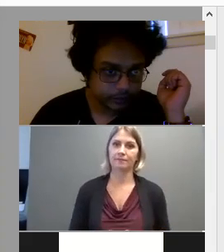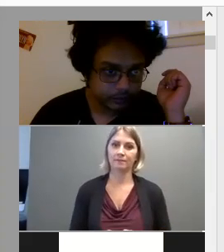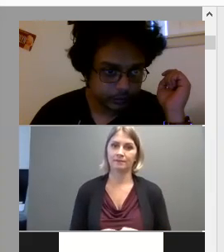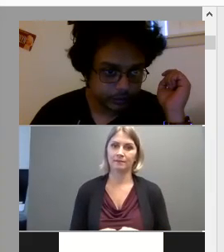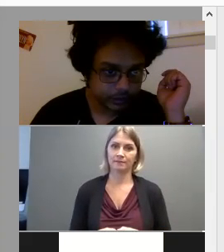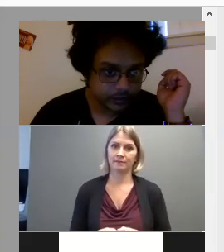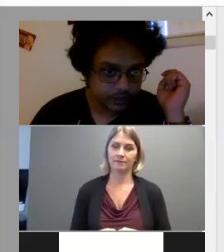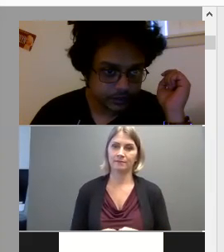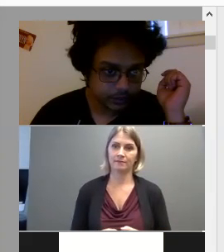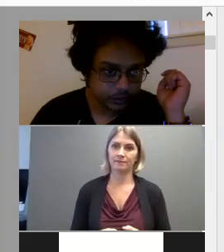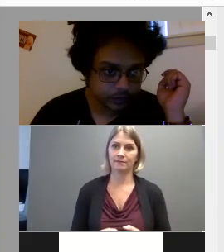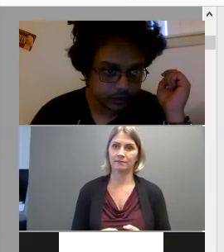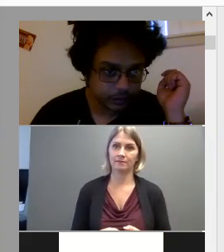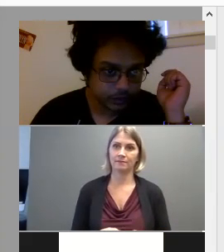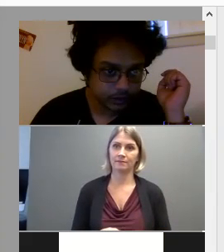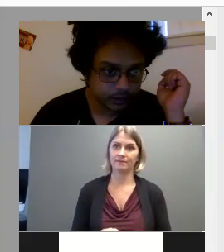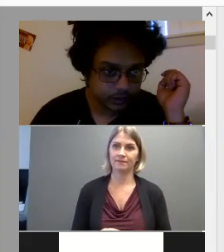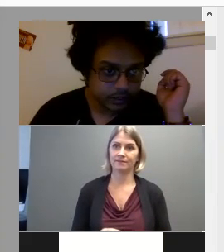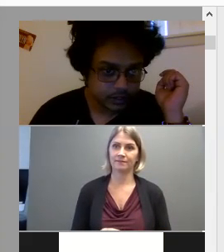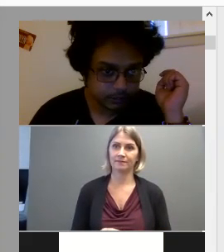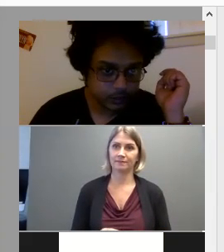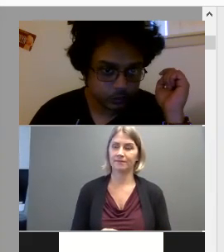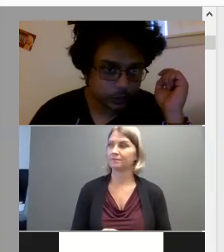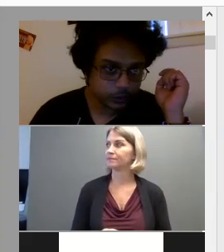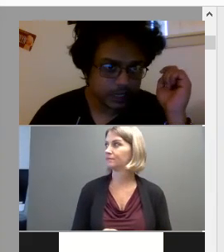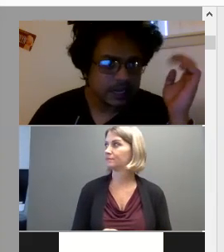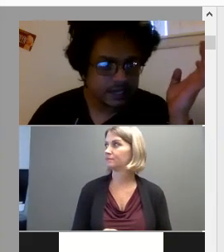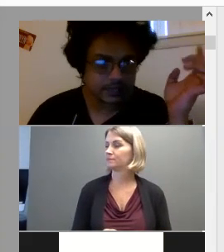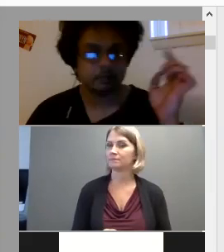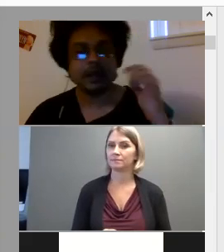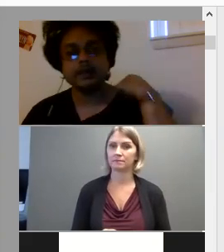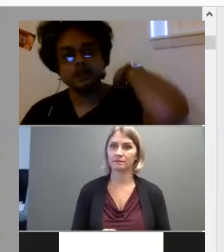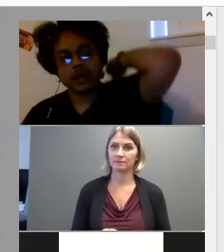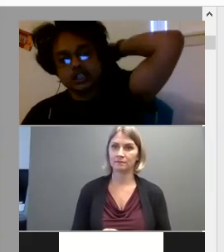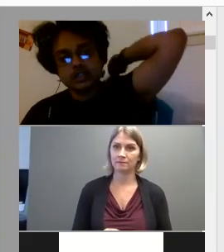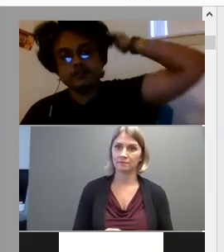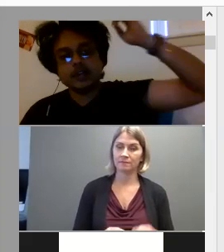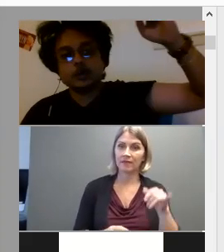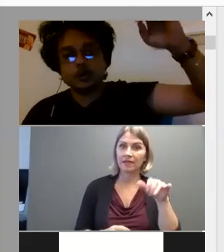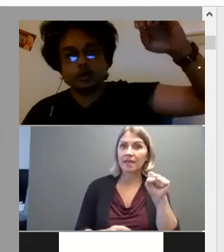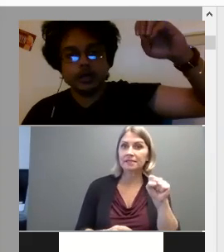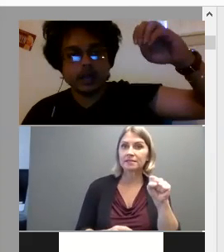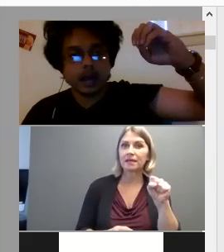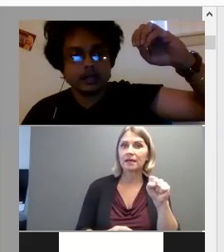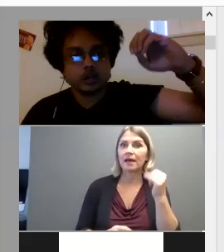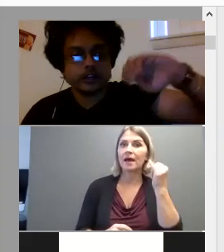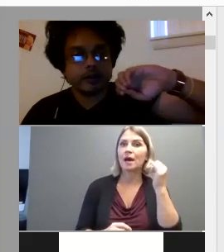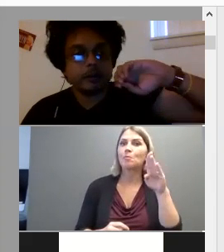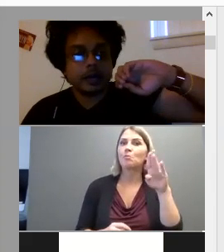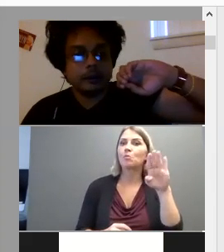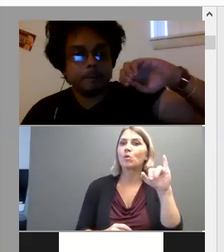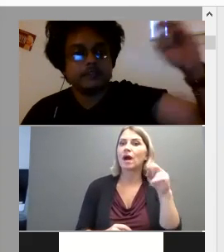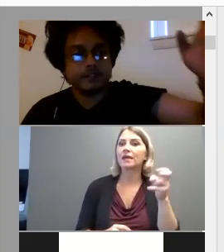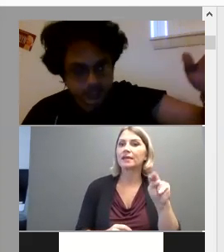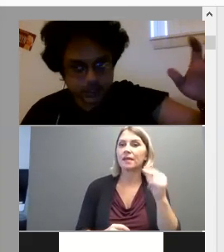Thinking about differently, traverse the tree and convert that into an array, similar to what you're doing. Yes, Brian, imagine that we are doing a sort